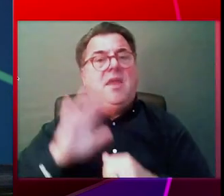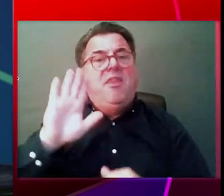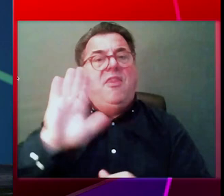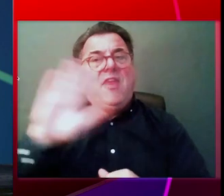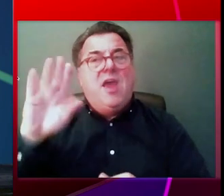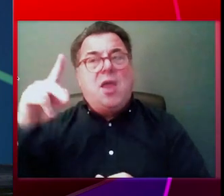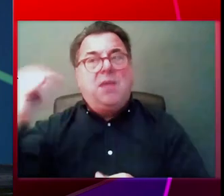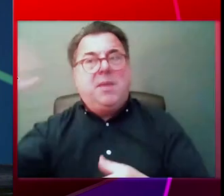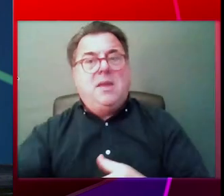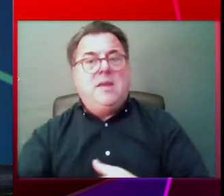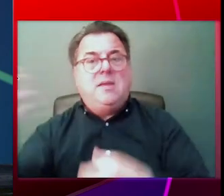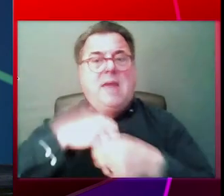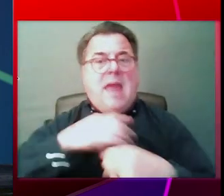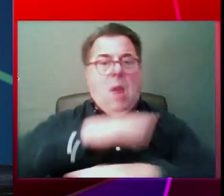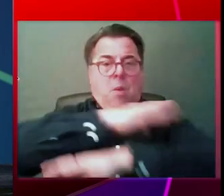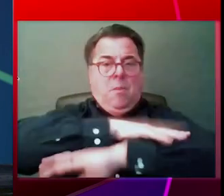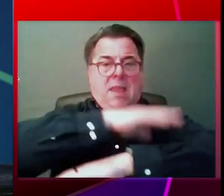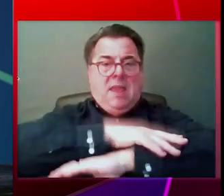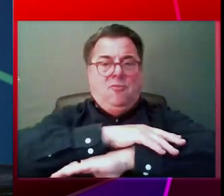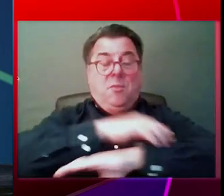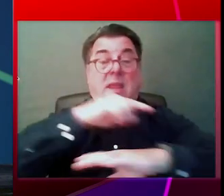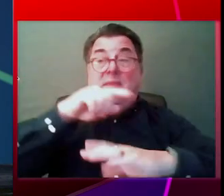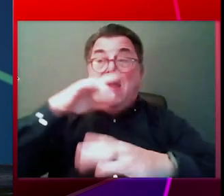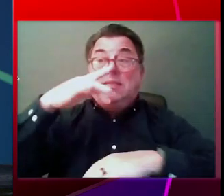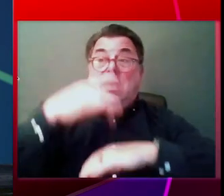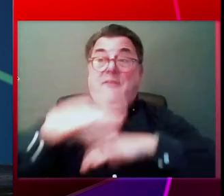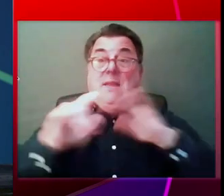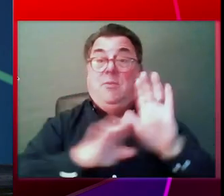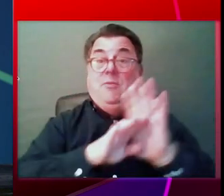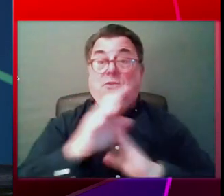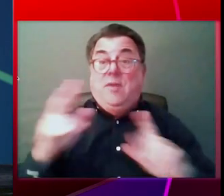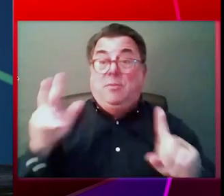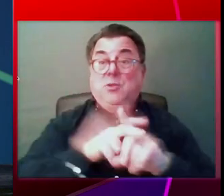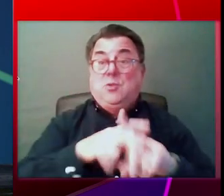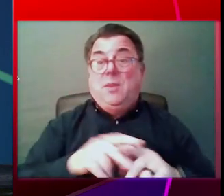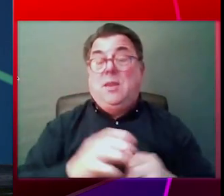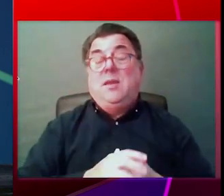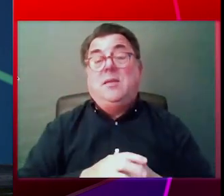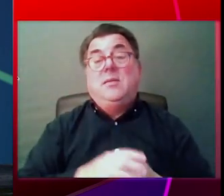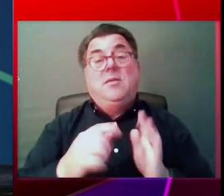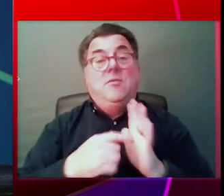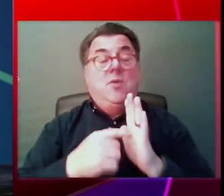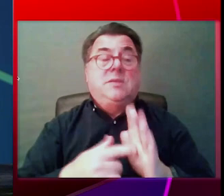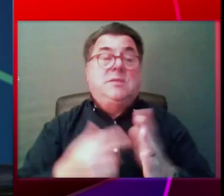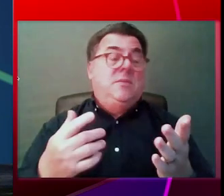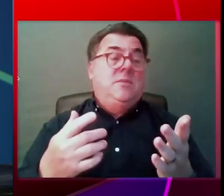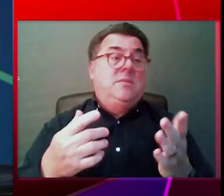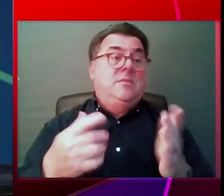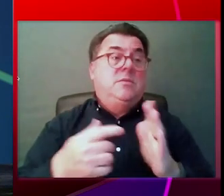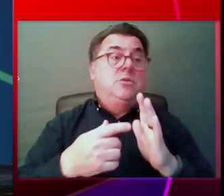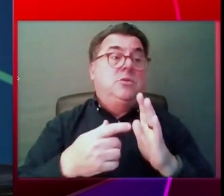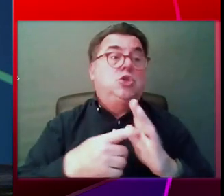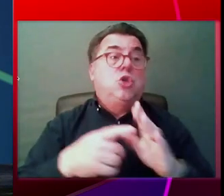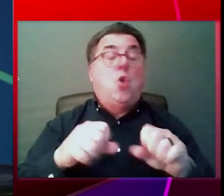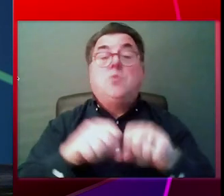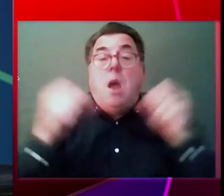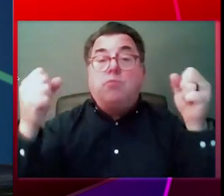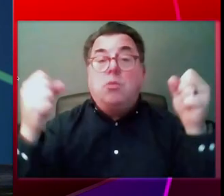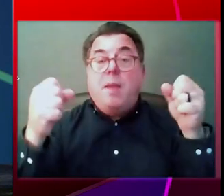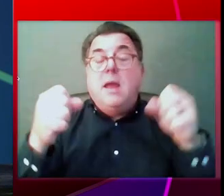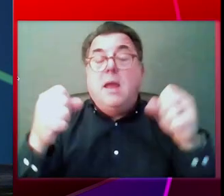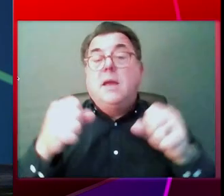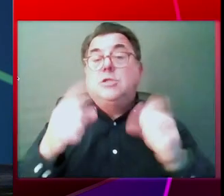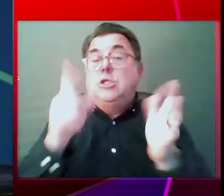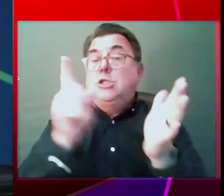into the platform and make them available for developers to use as well. So nice. Things like indicators of compromise, checking against those for things